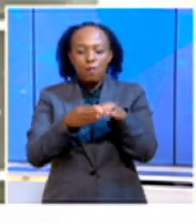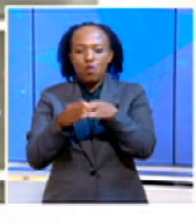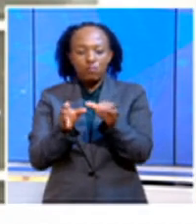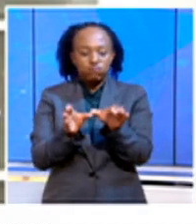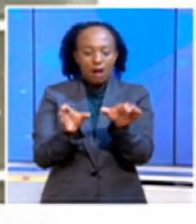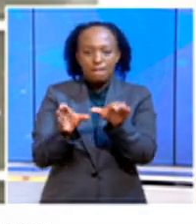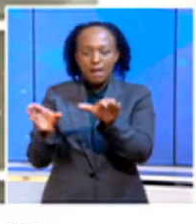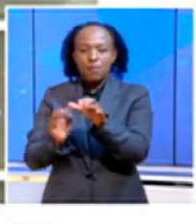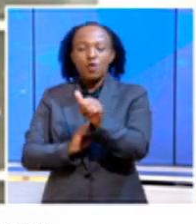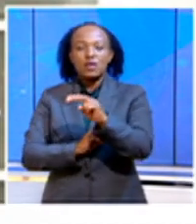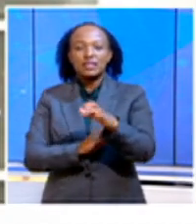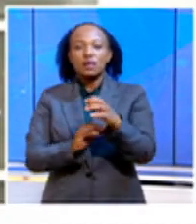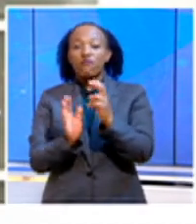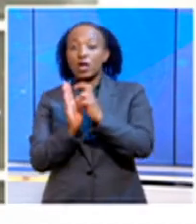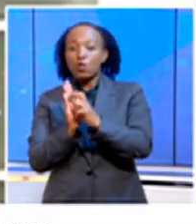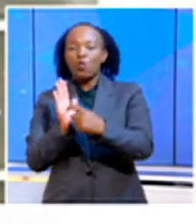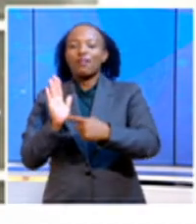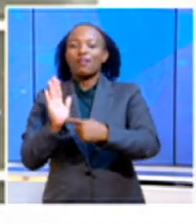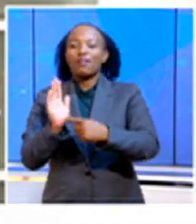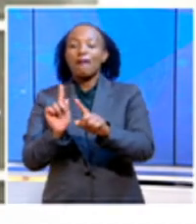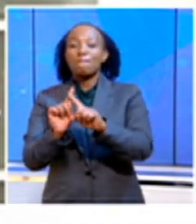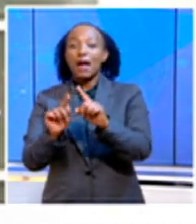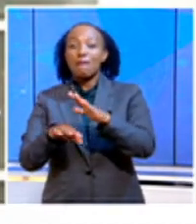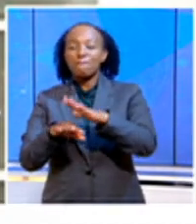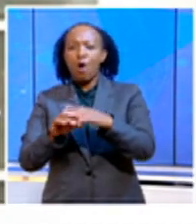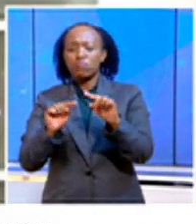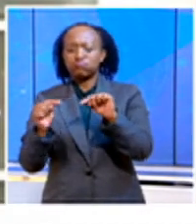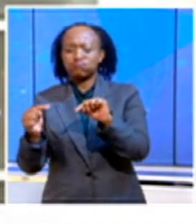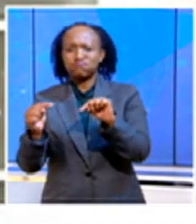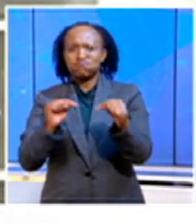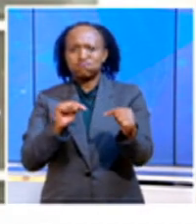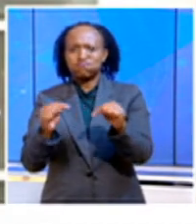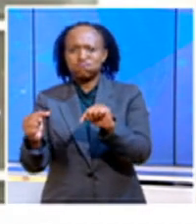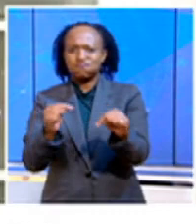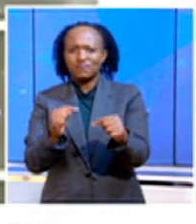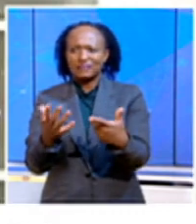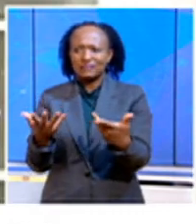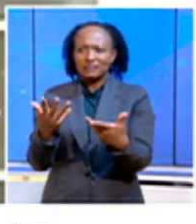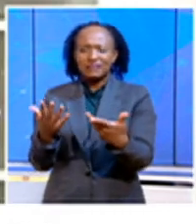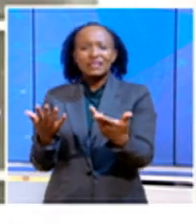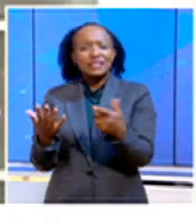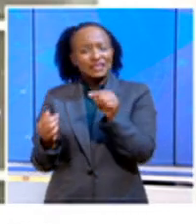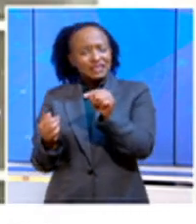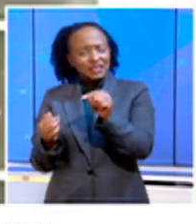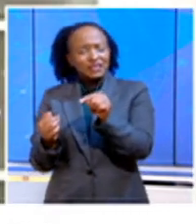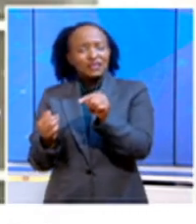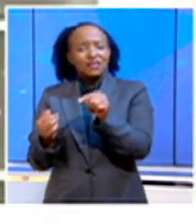factionalism about the rule itself, which has already happened, but you're going to end up with more tension, more fights, more kind of these very,